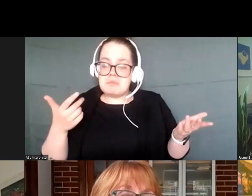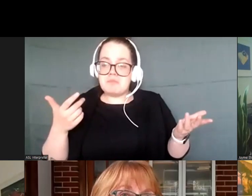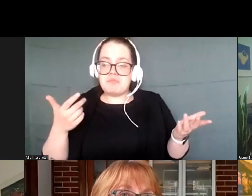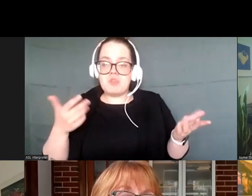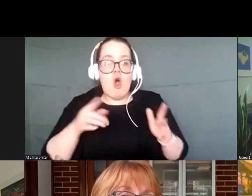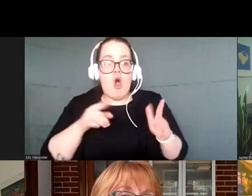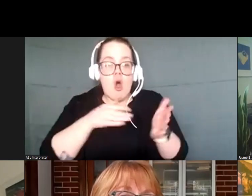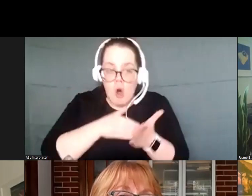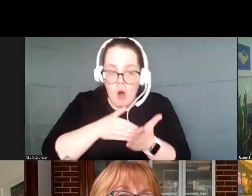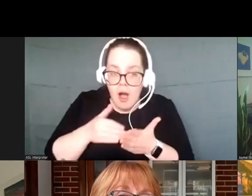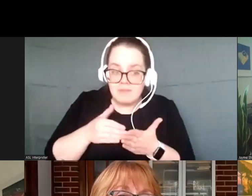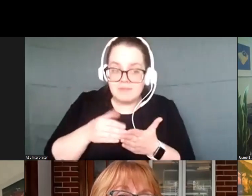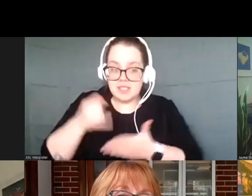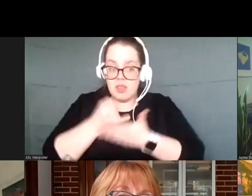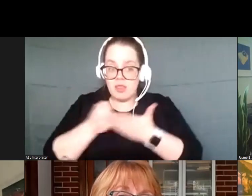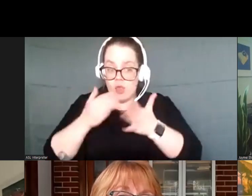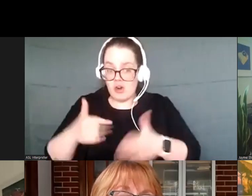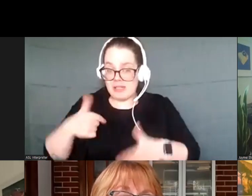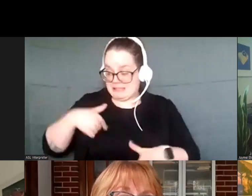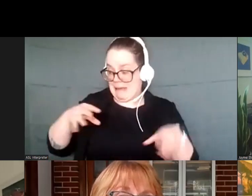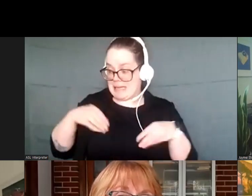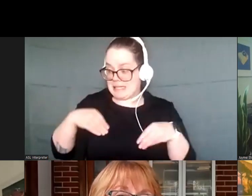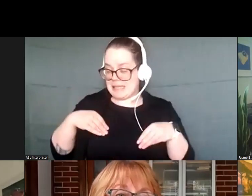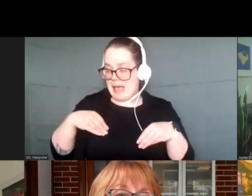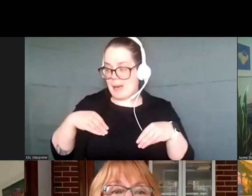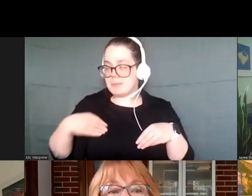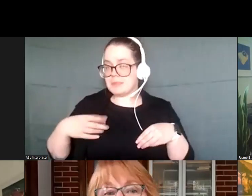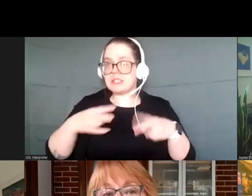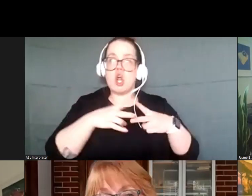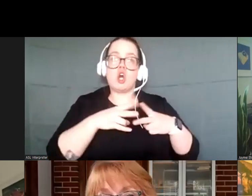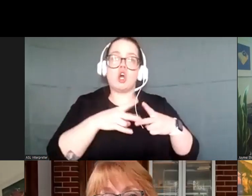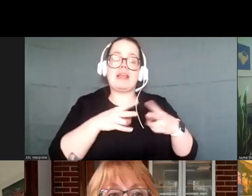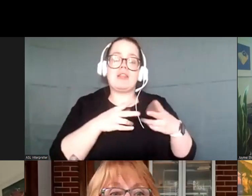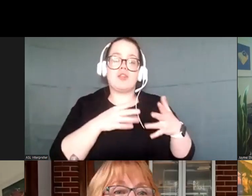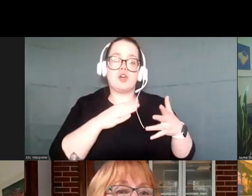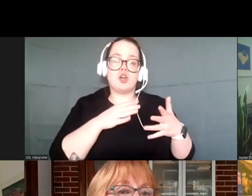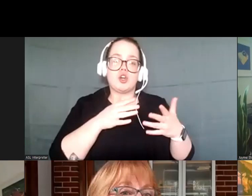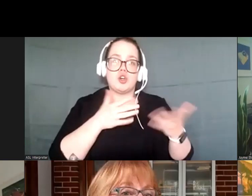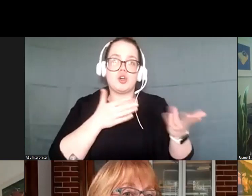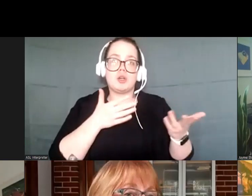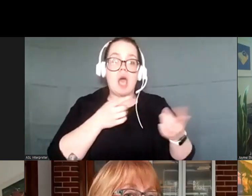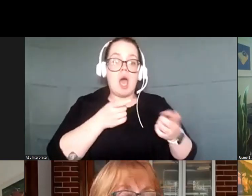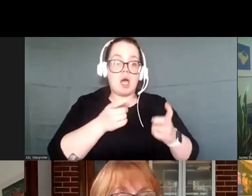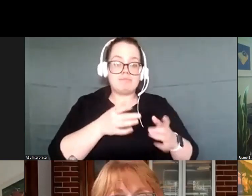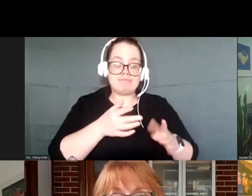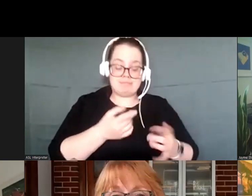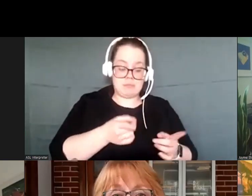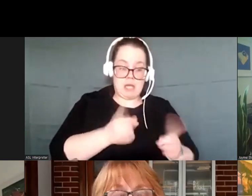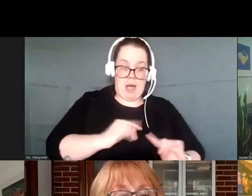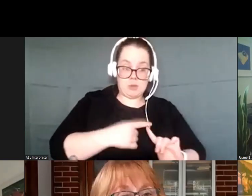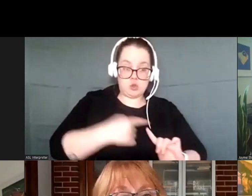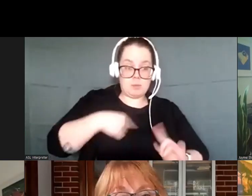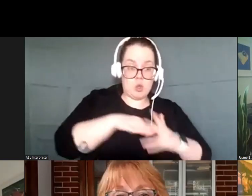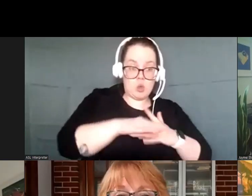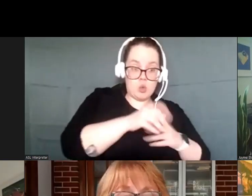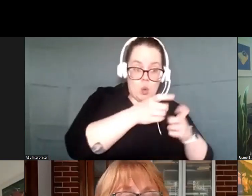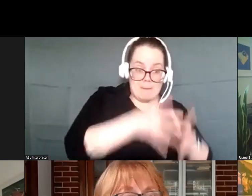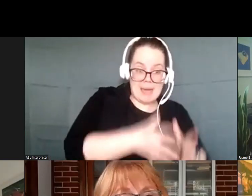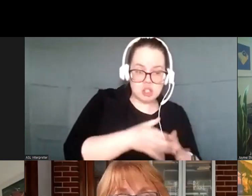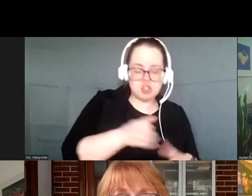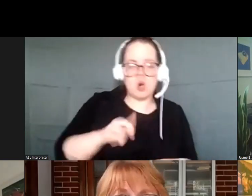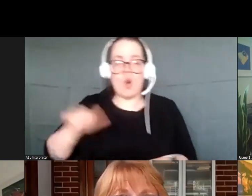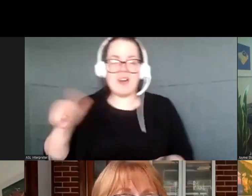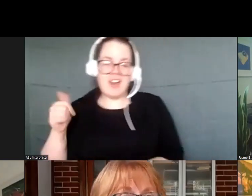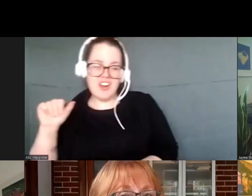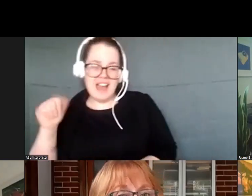artists that I take on are coming through a manager or another agent who said, hey, you know,